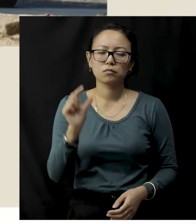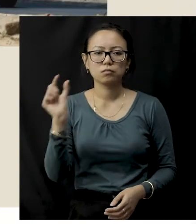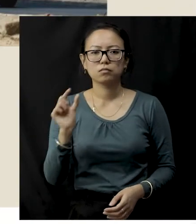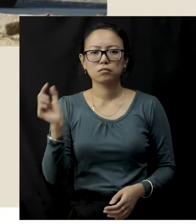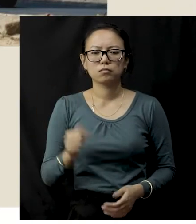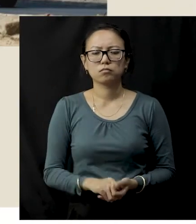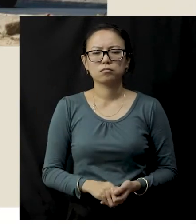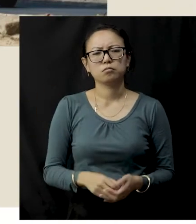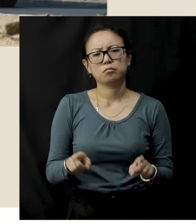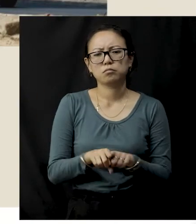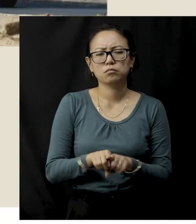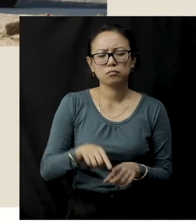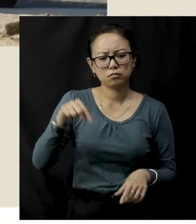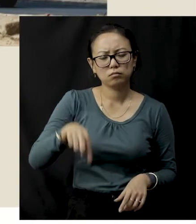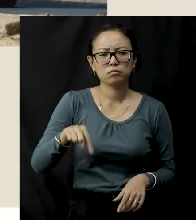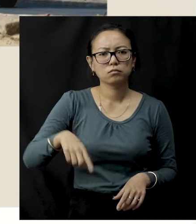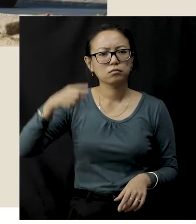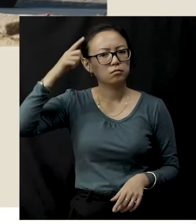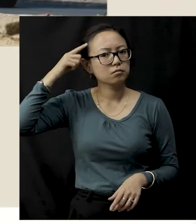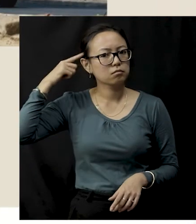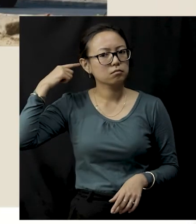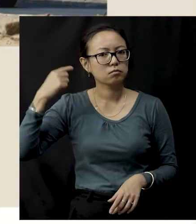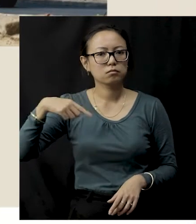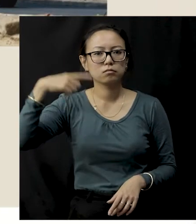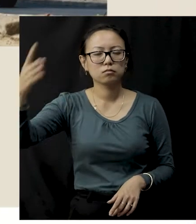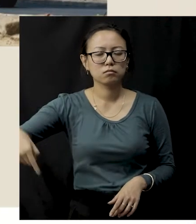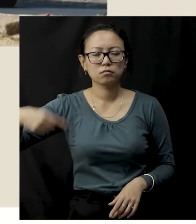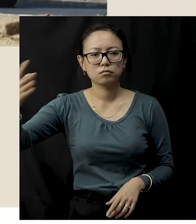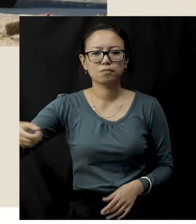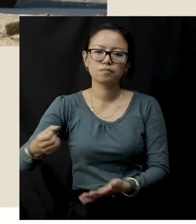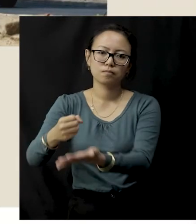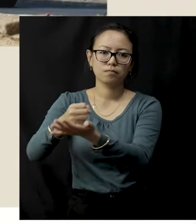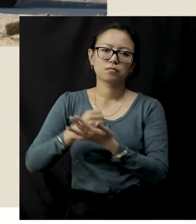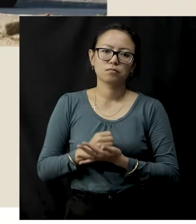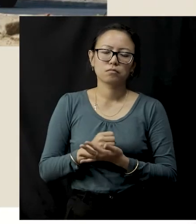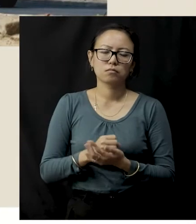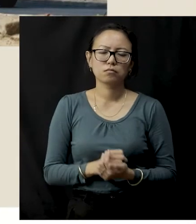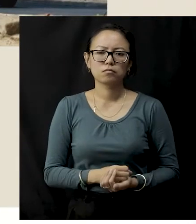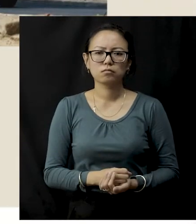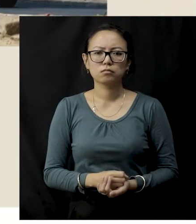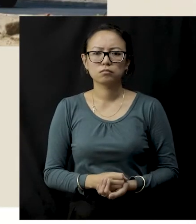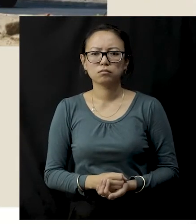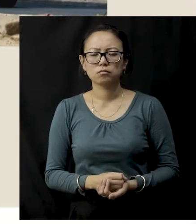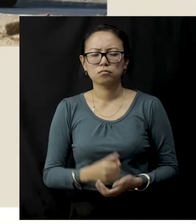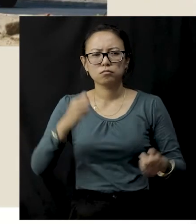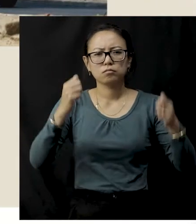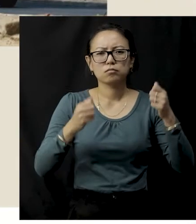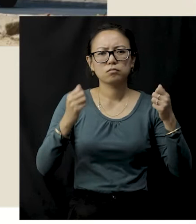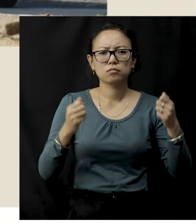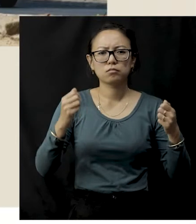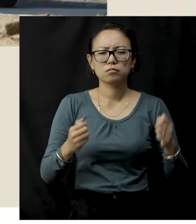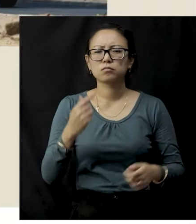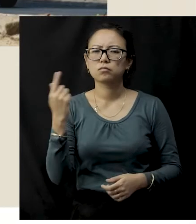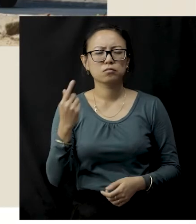in the present generation, these wheels are helping us a lot, okay? Not only for a car,